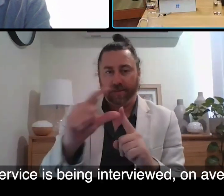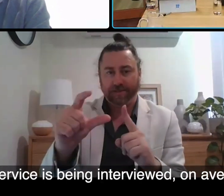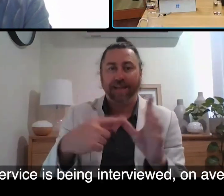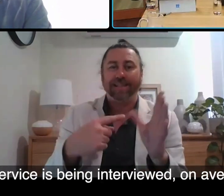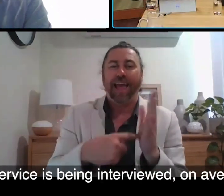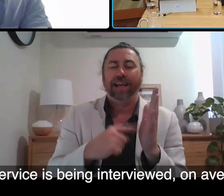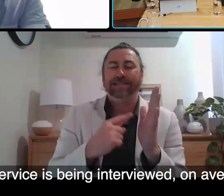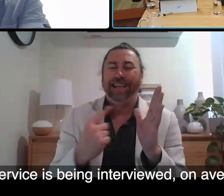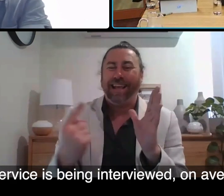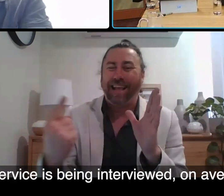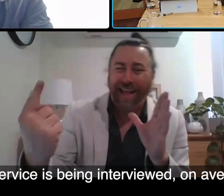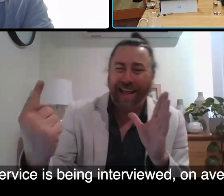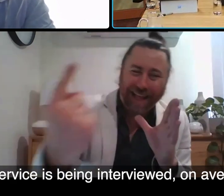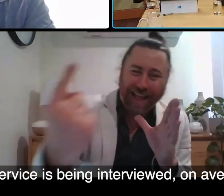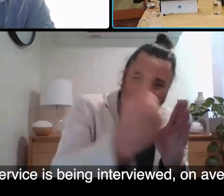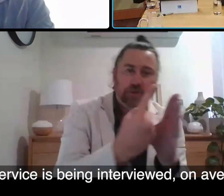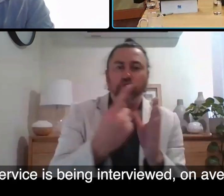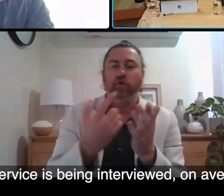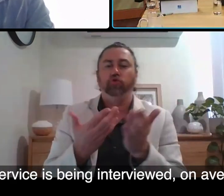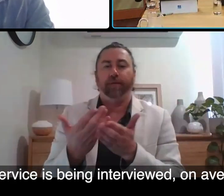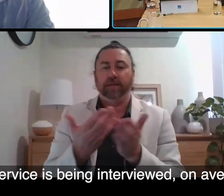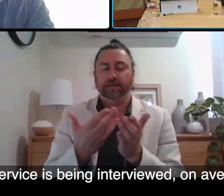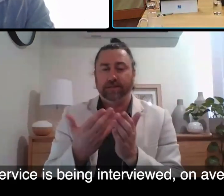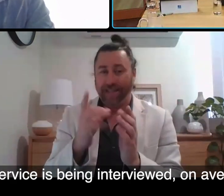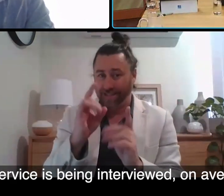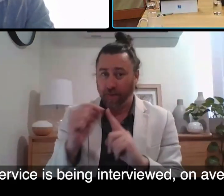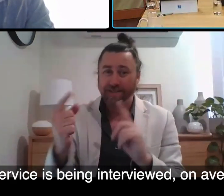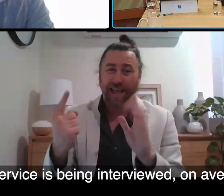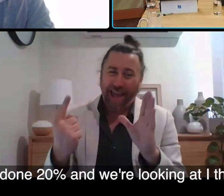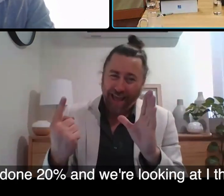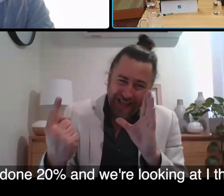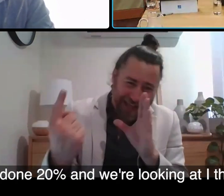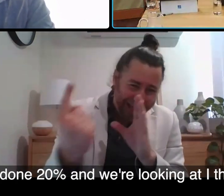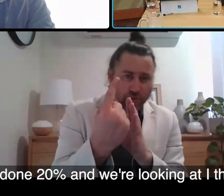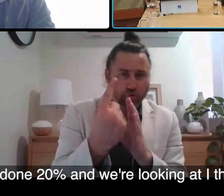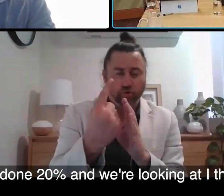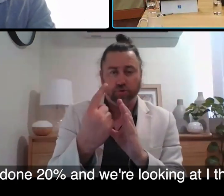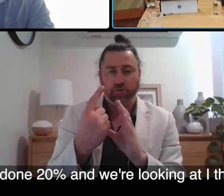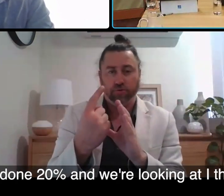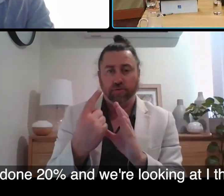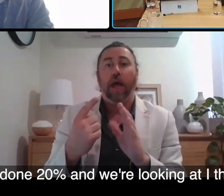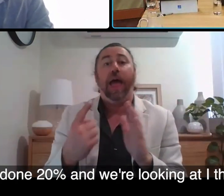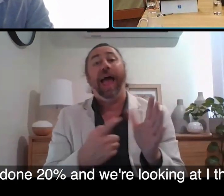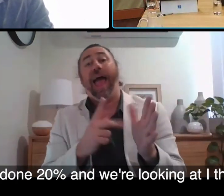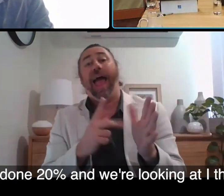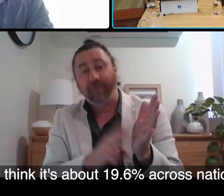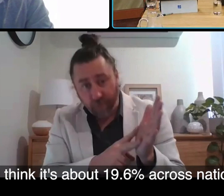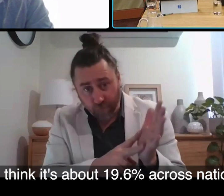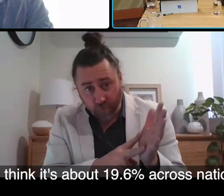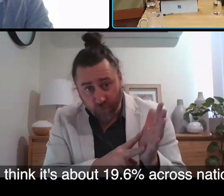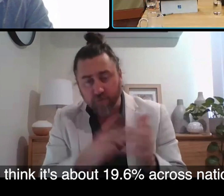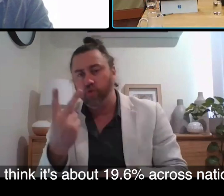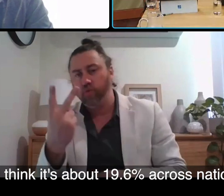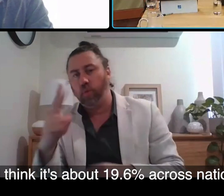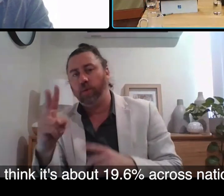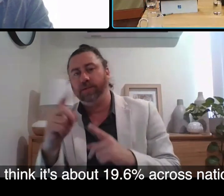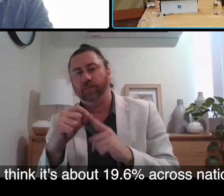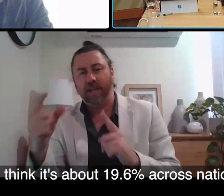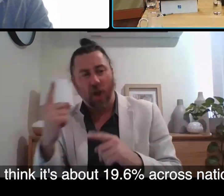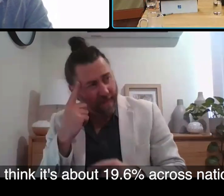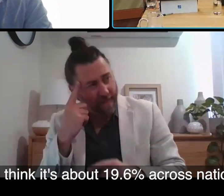every aged care service is being interviewed, on average, we've done 20%, and we're looking at, I think it's